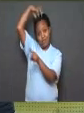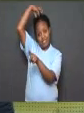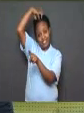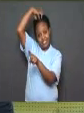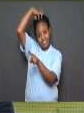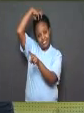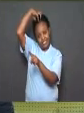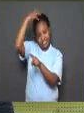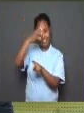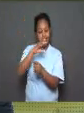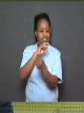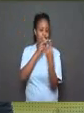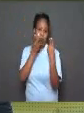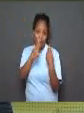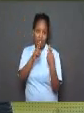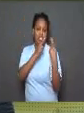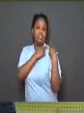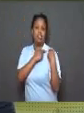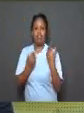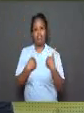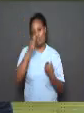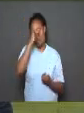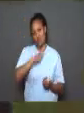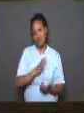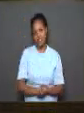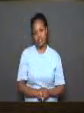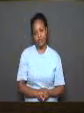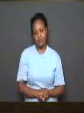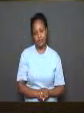government and those in power over them.